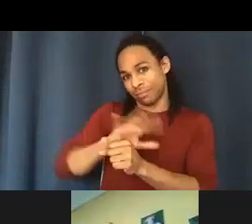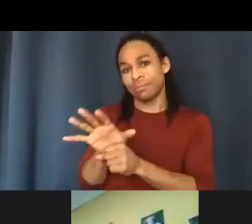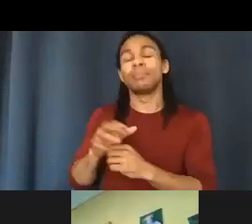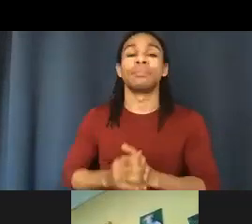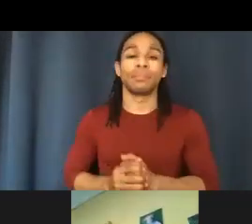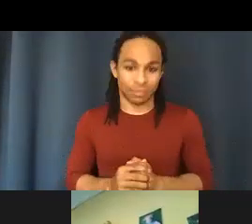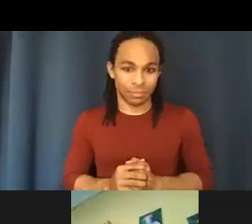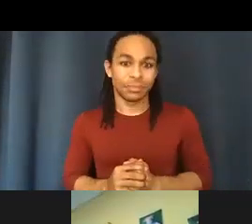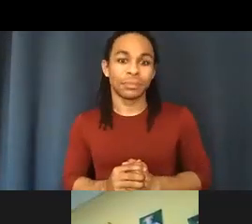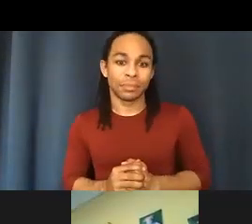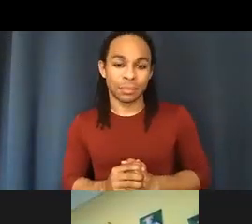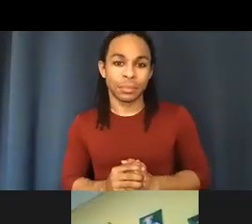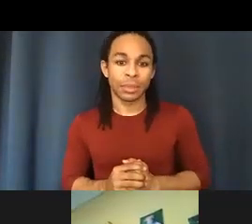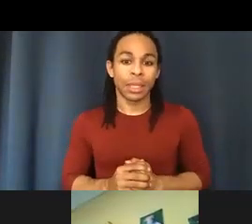over